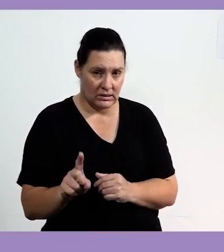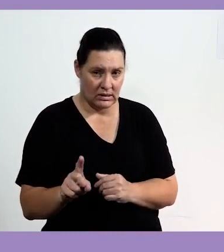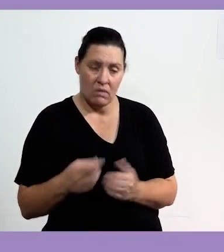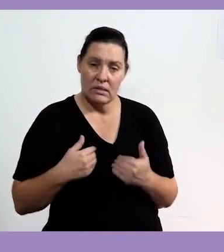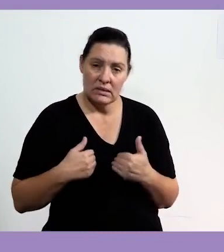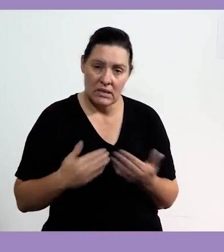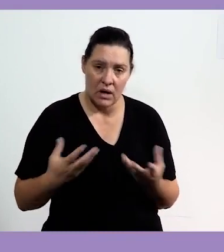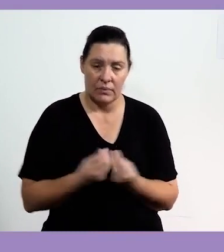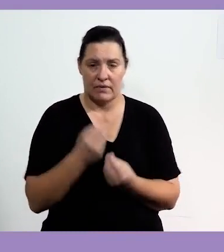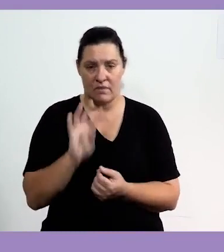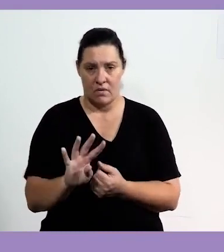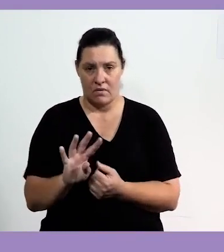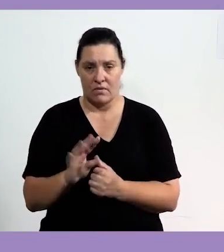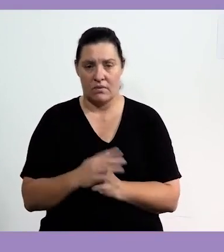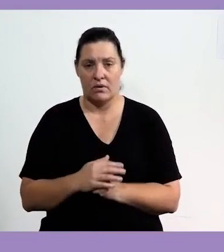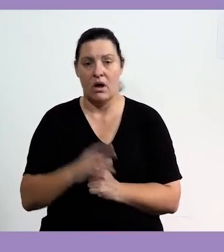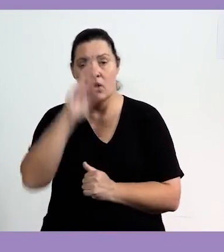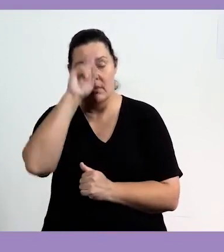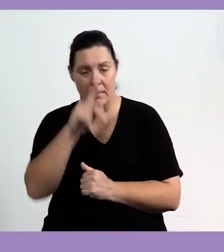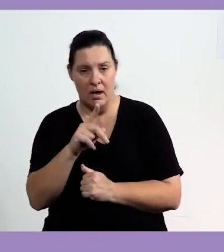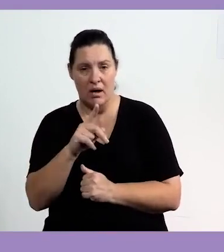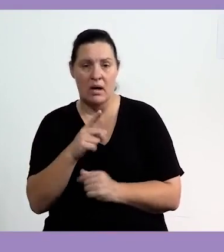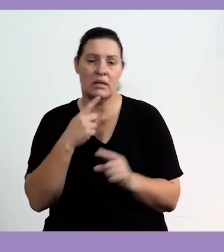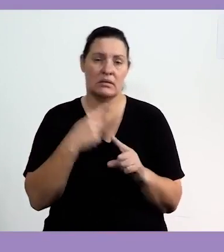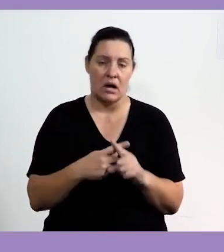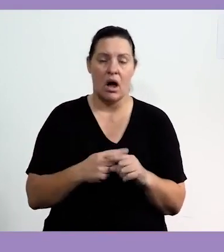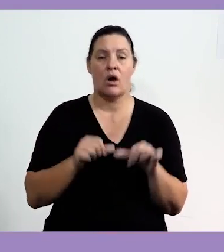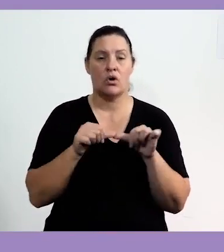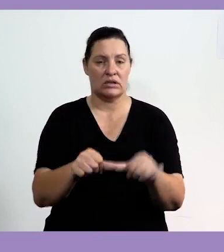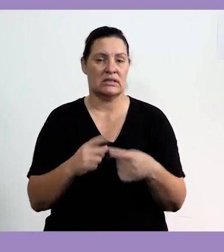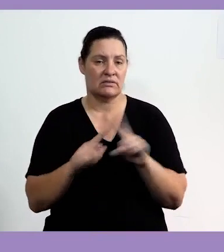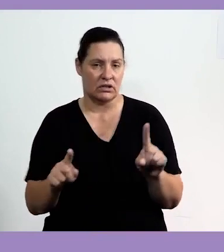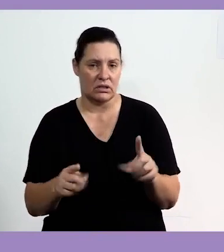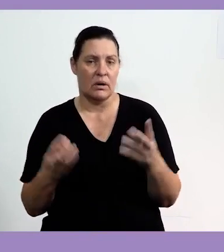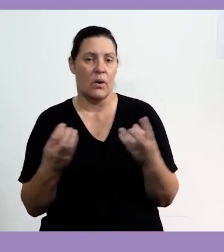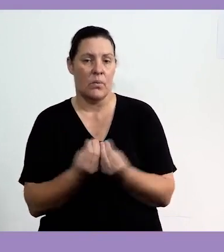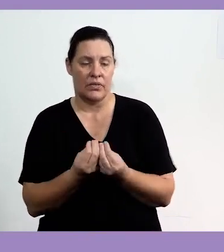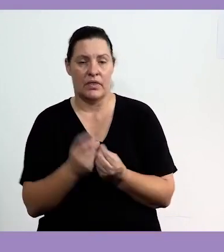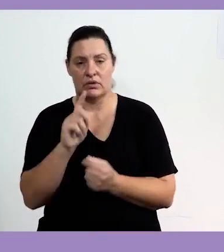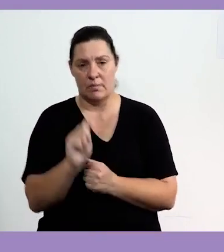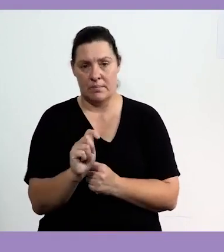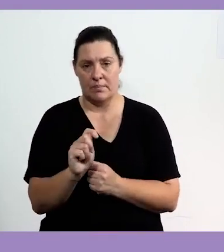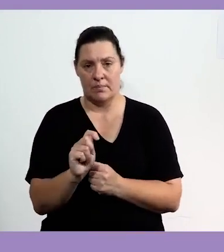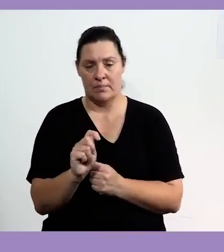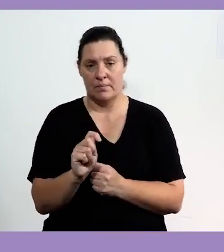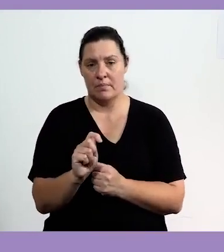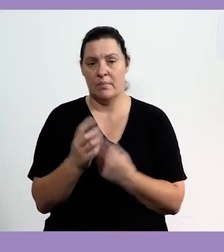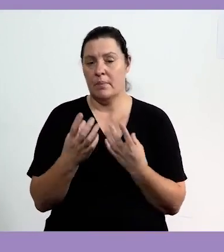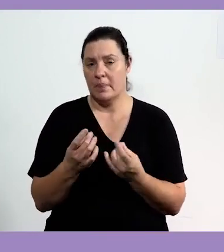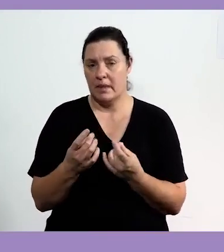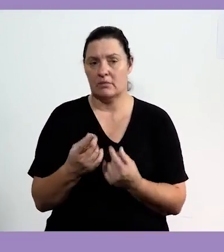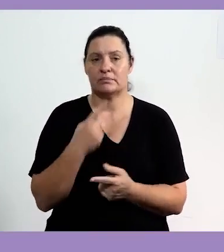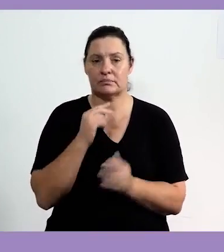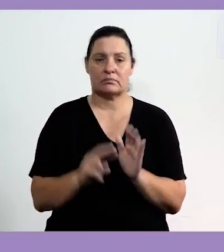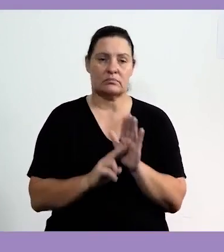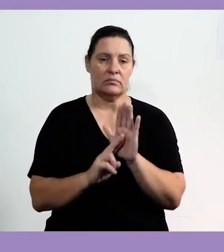equation is going to start with 4. And remember, we multiply our constant difference with the term